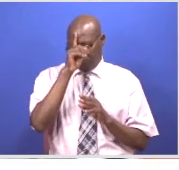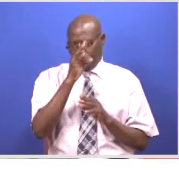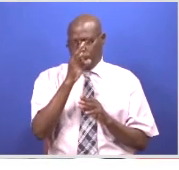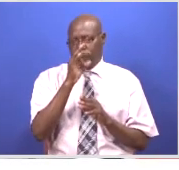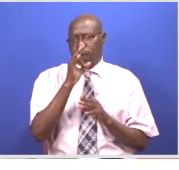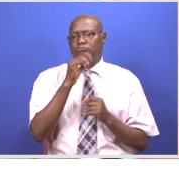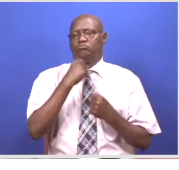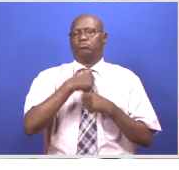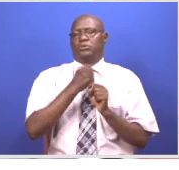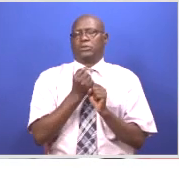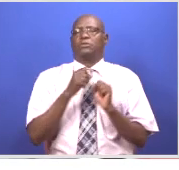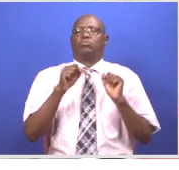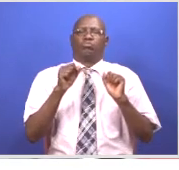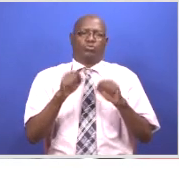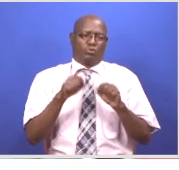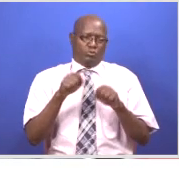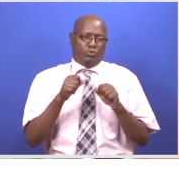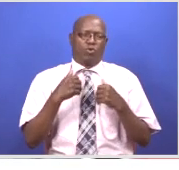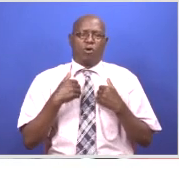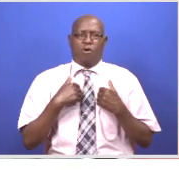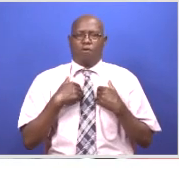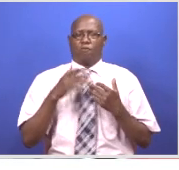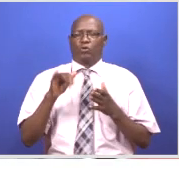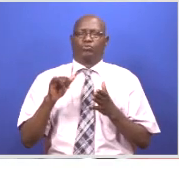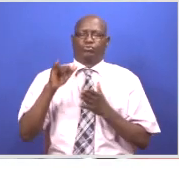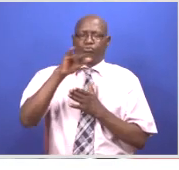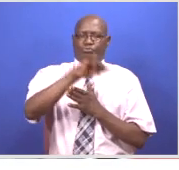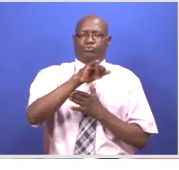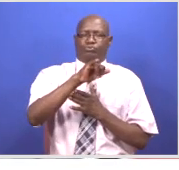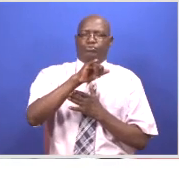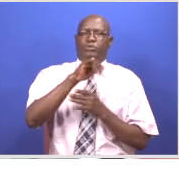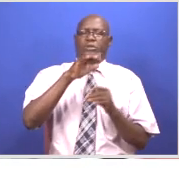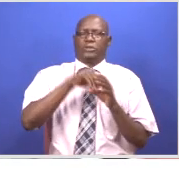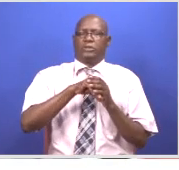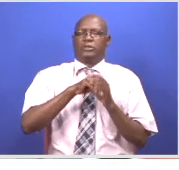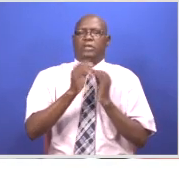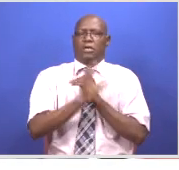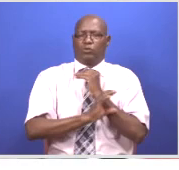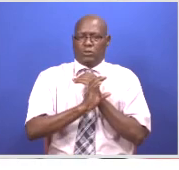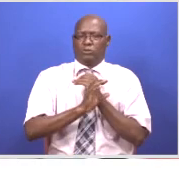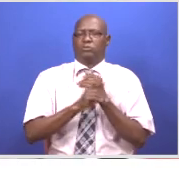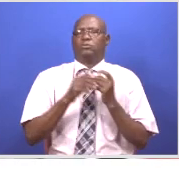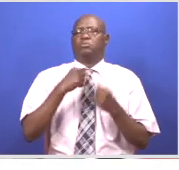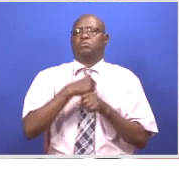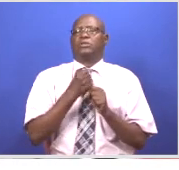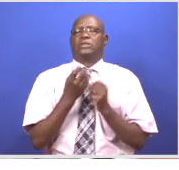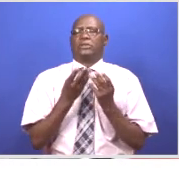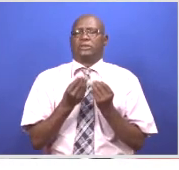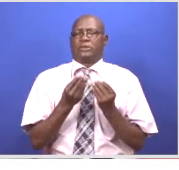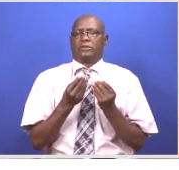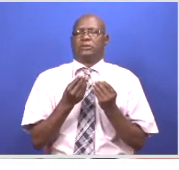to make it possible to have air transport across the country, to make it easy for people to do